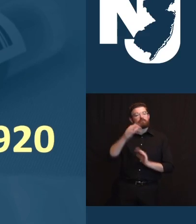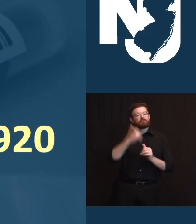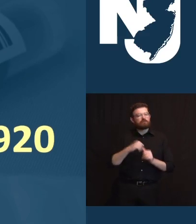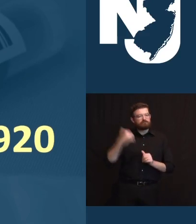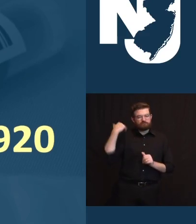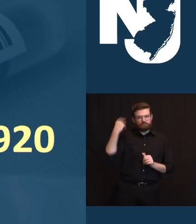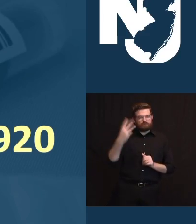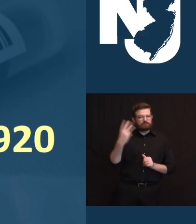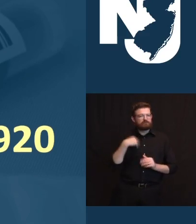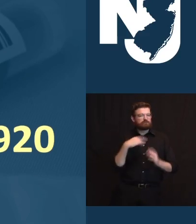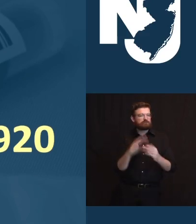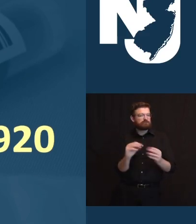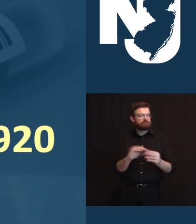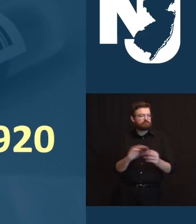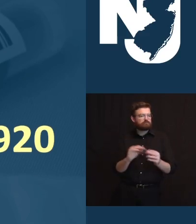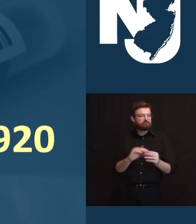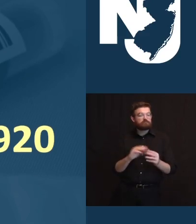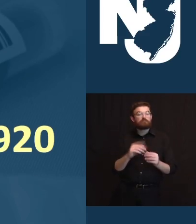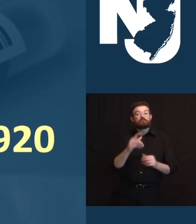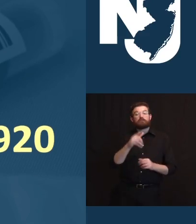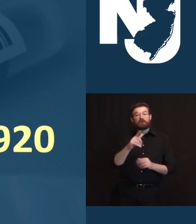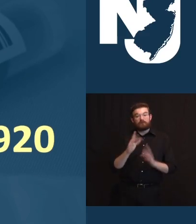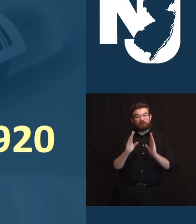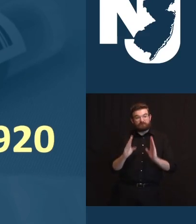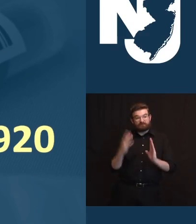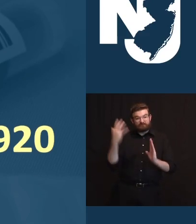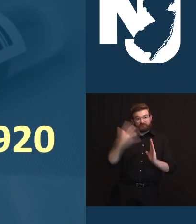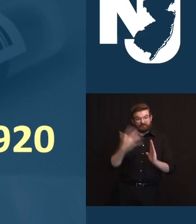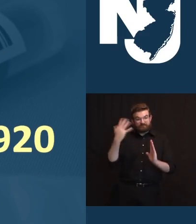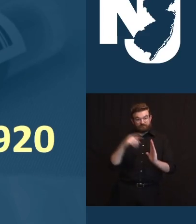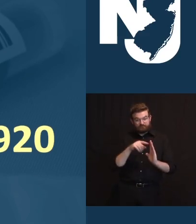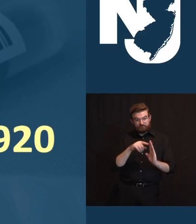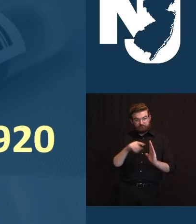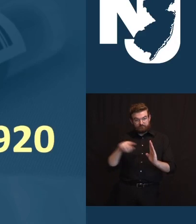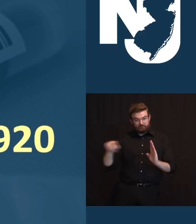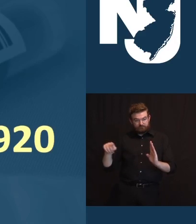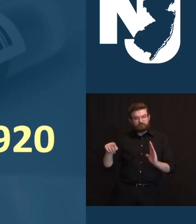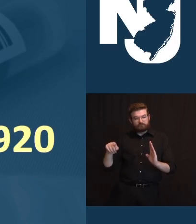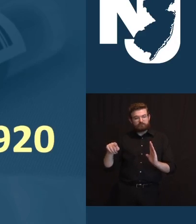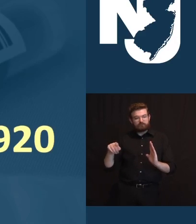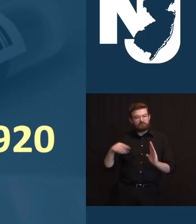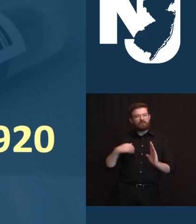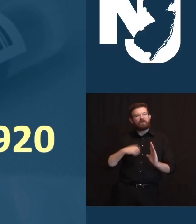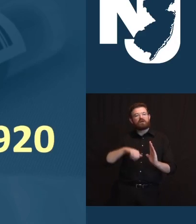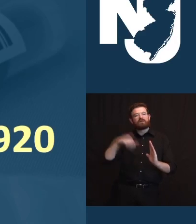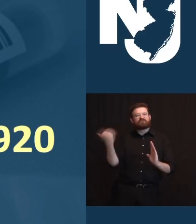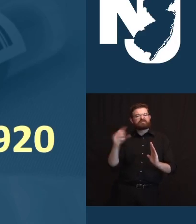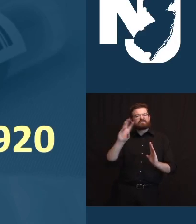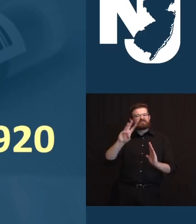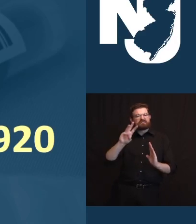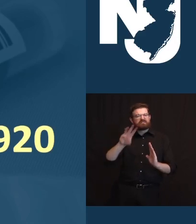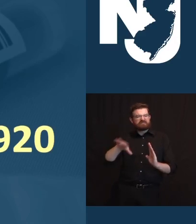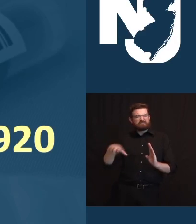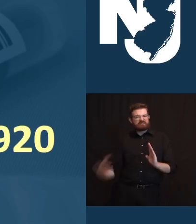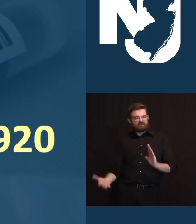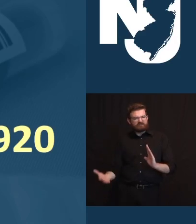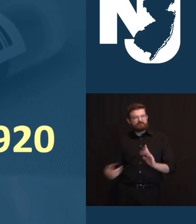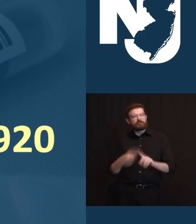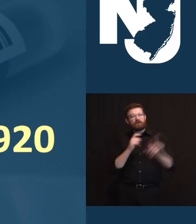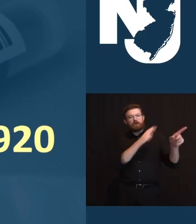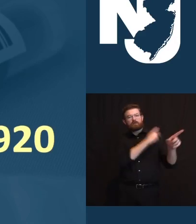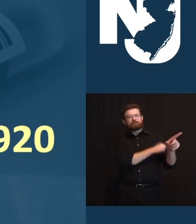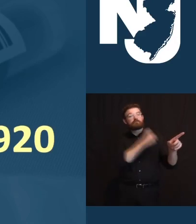another 6 deaths were reported by our hospitals yesterday. Those are yet to be confirmed, but just gives you we think, a better window as to what the